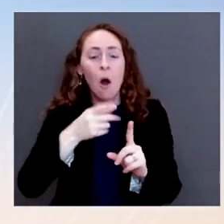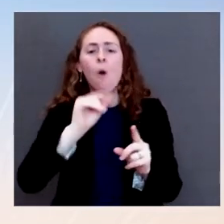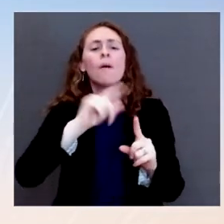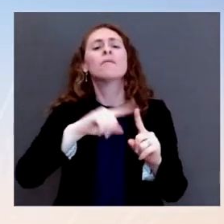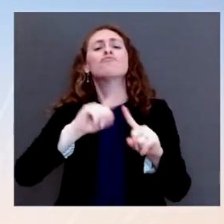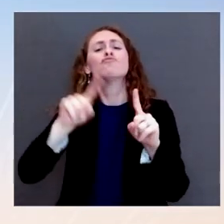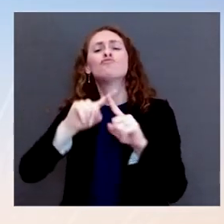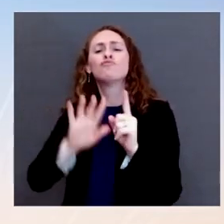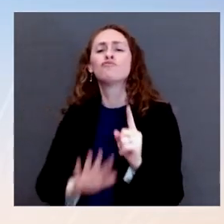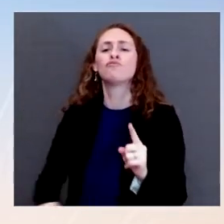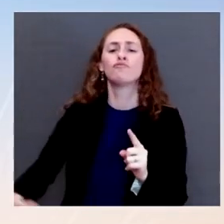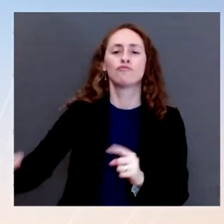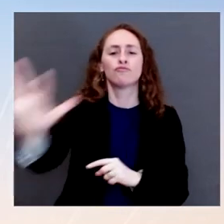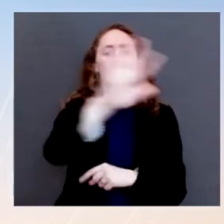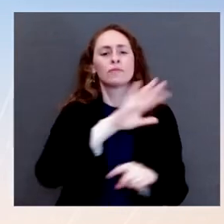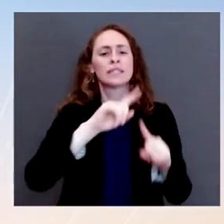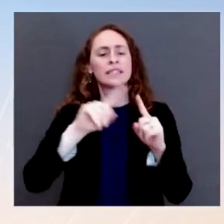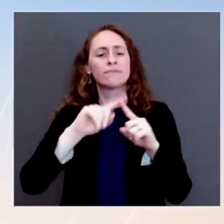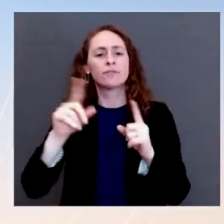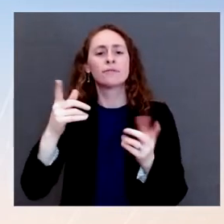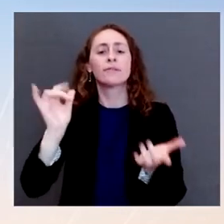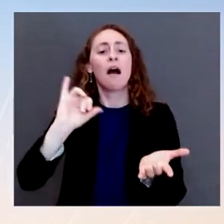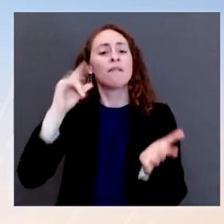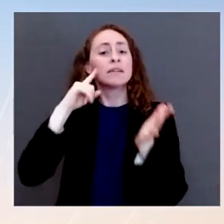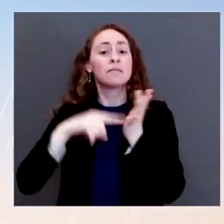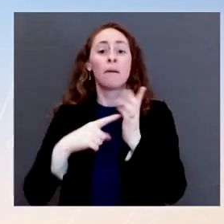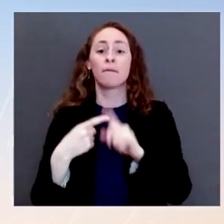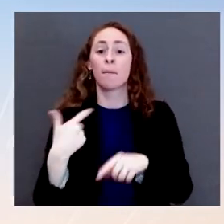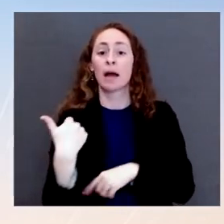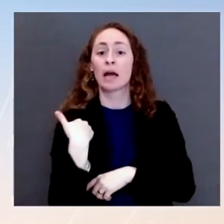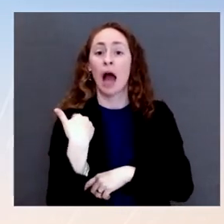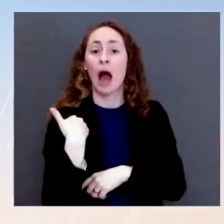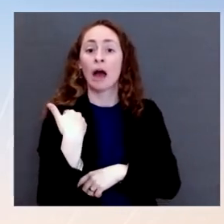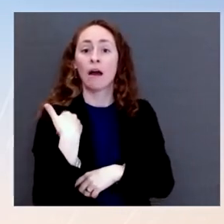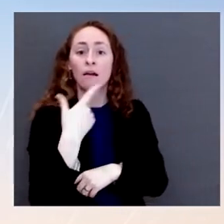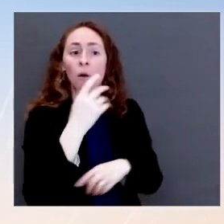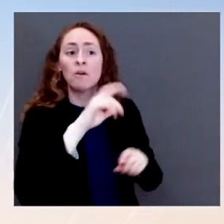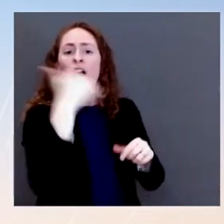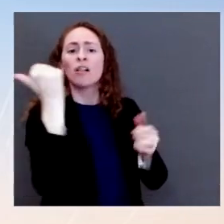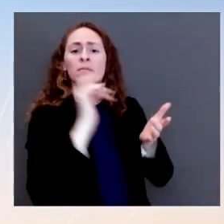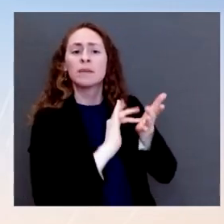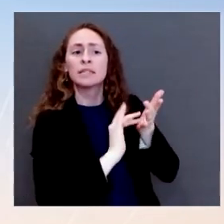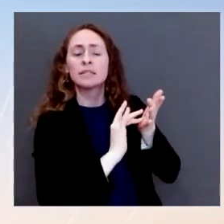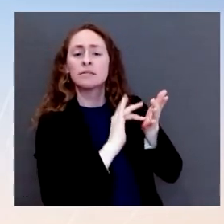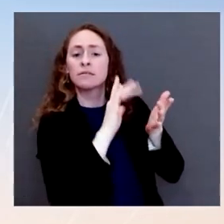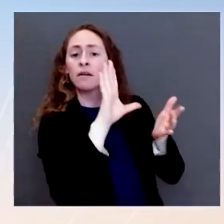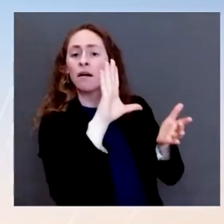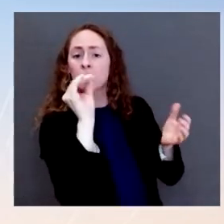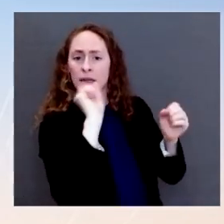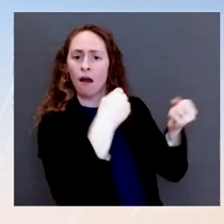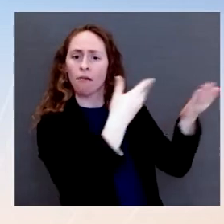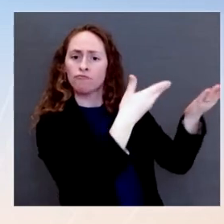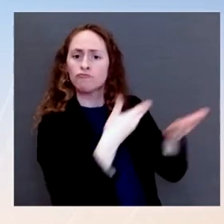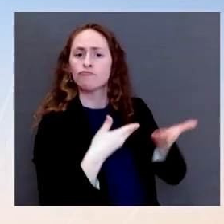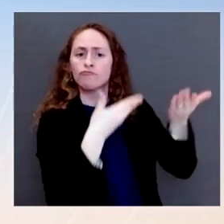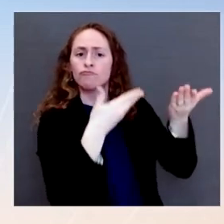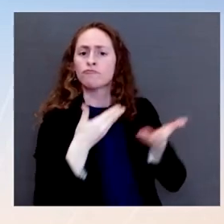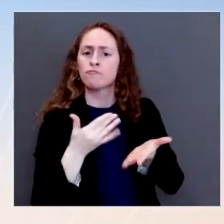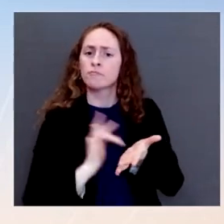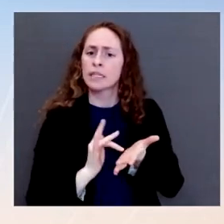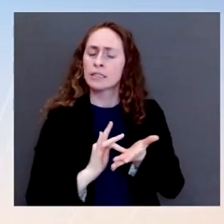save Coloradans, for example, 60% of their drug expenses. So you hear the president talk more about that later this